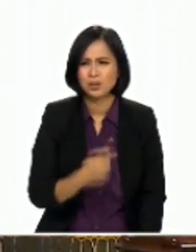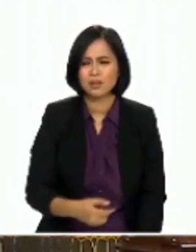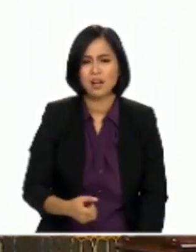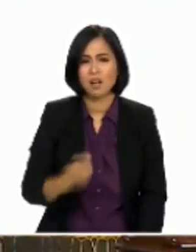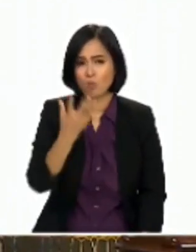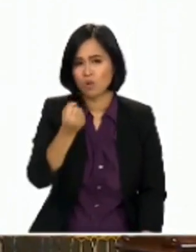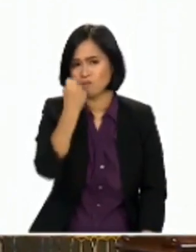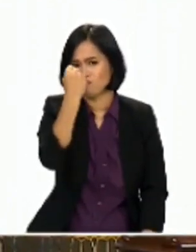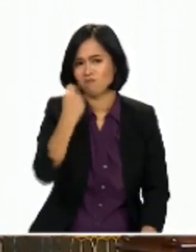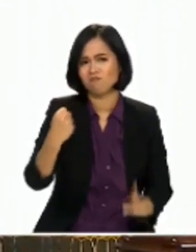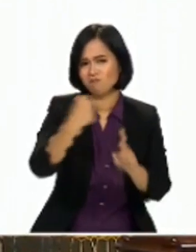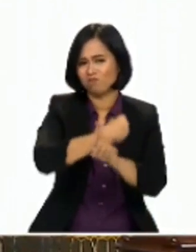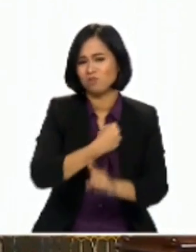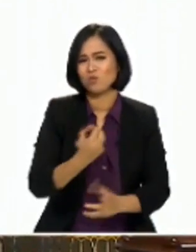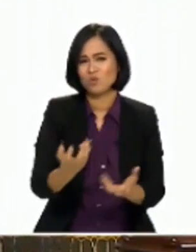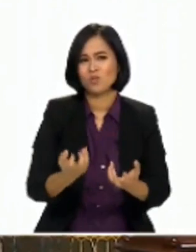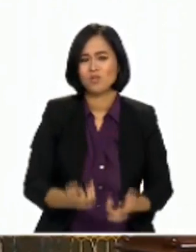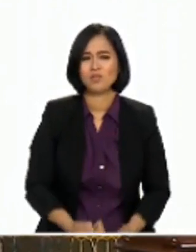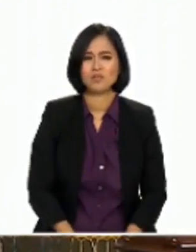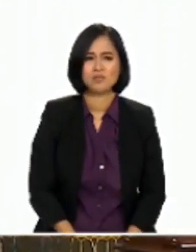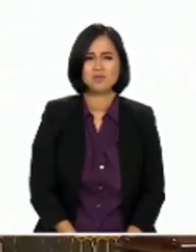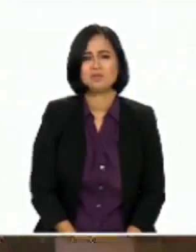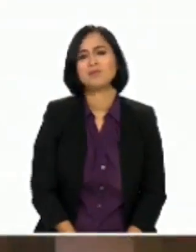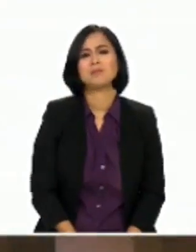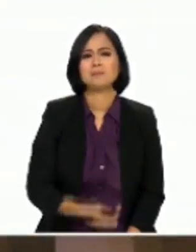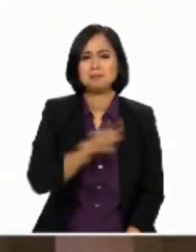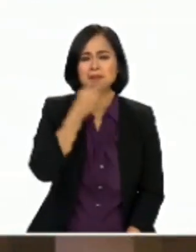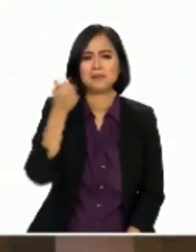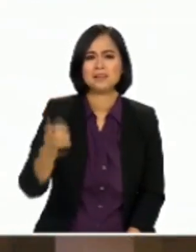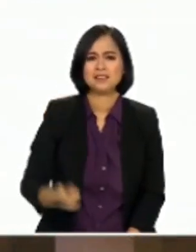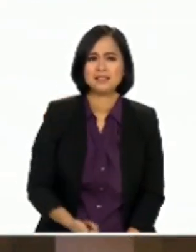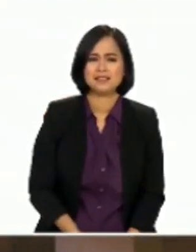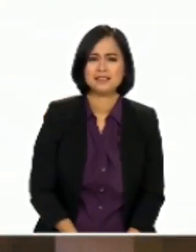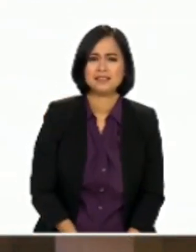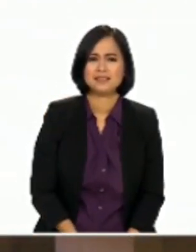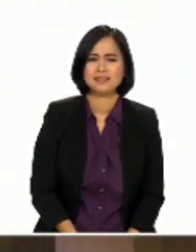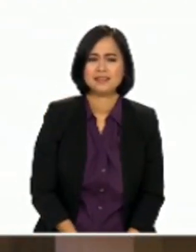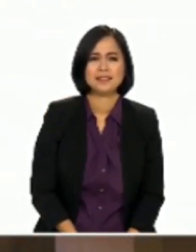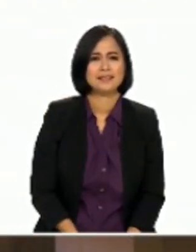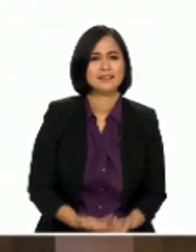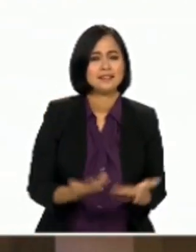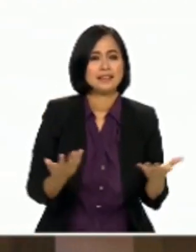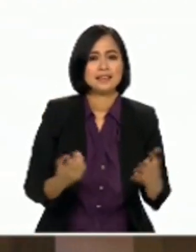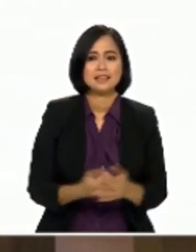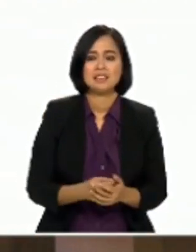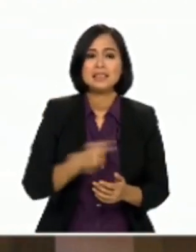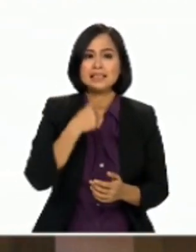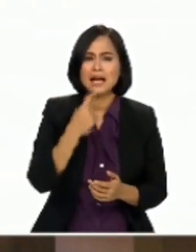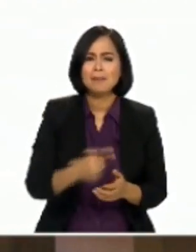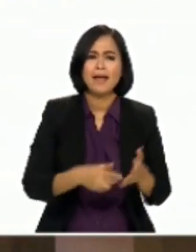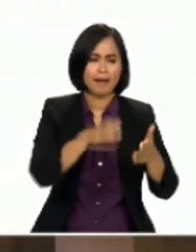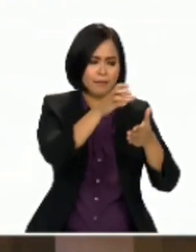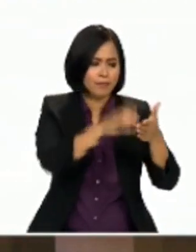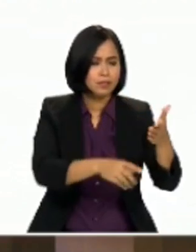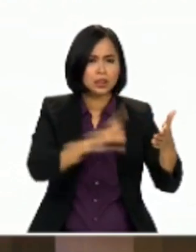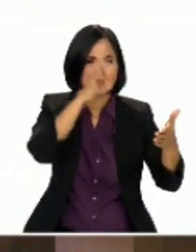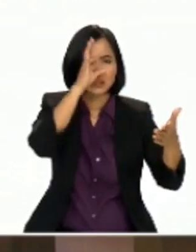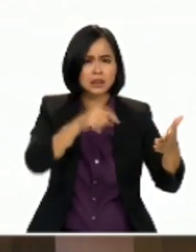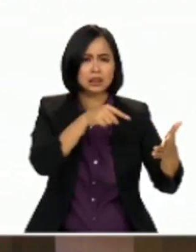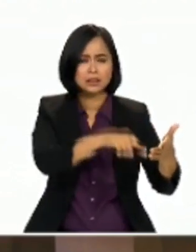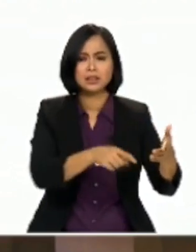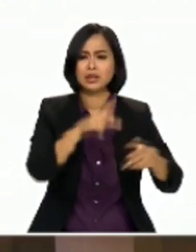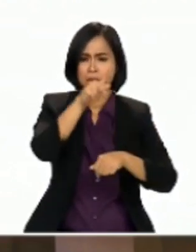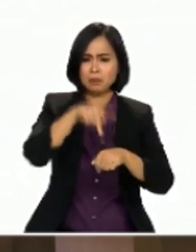Suntukin lang kita dyan ngayon, buti pa. Dito eh, the arbitrary even states that the Philippines may enter